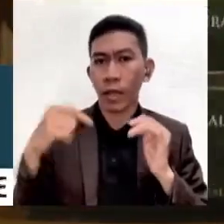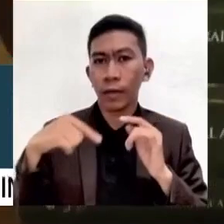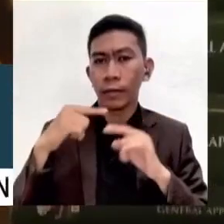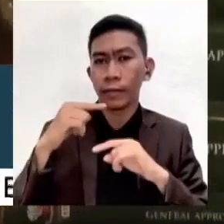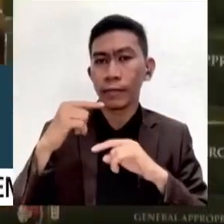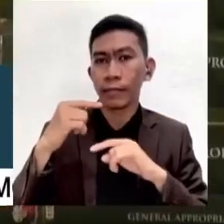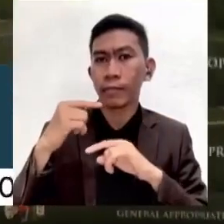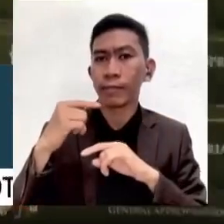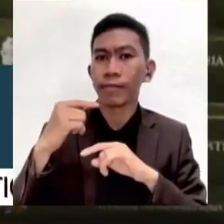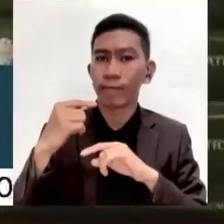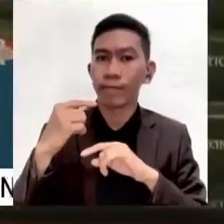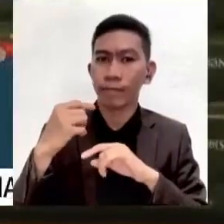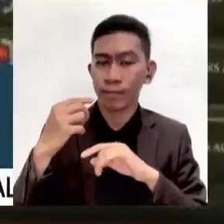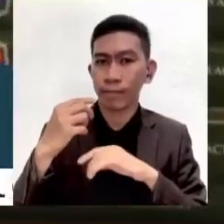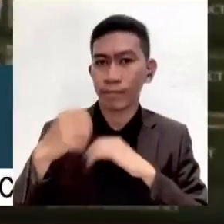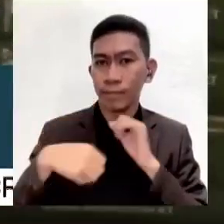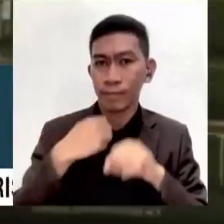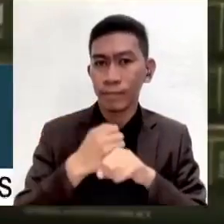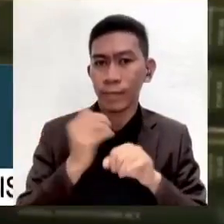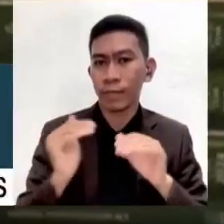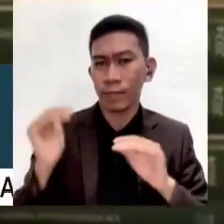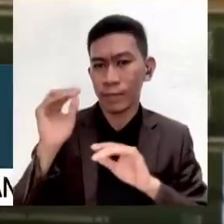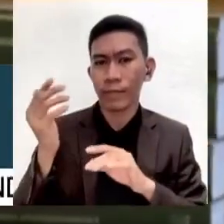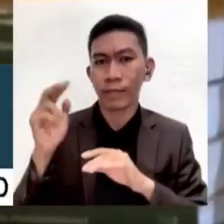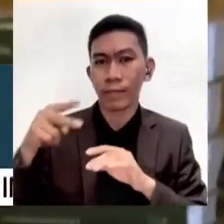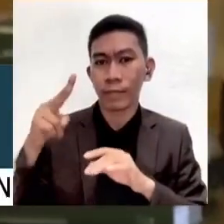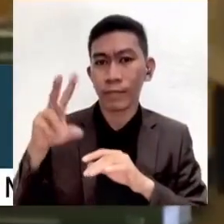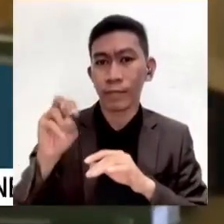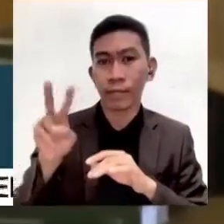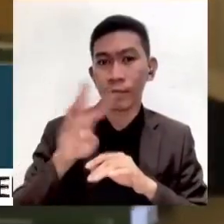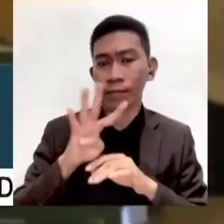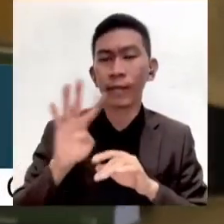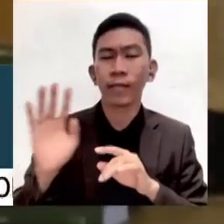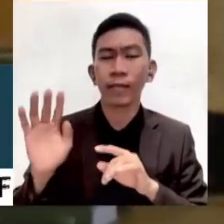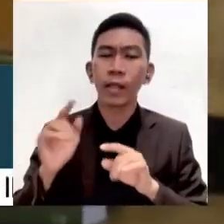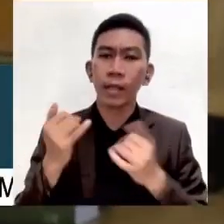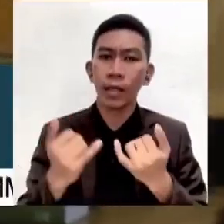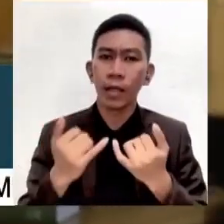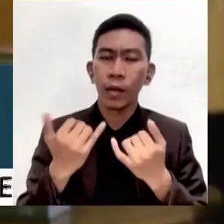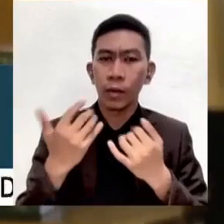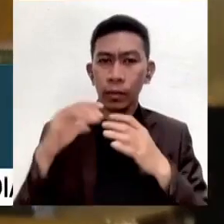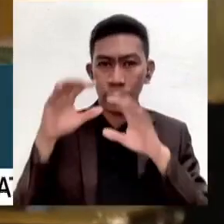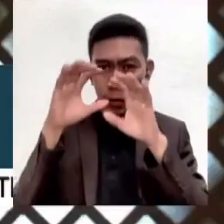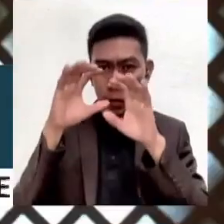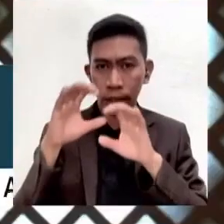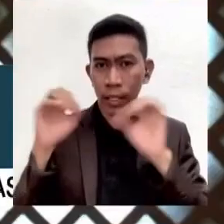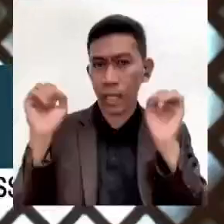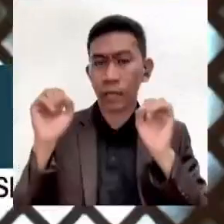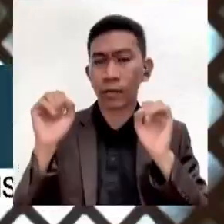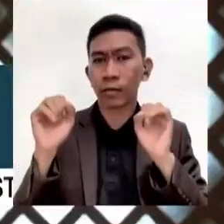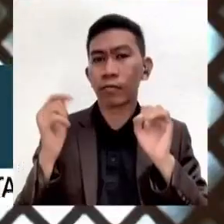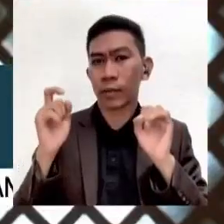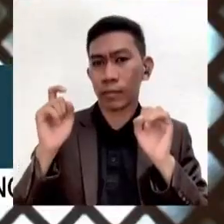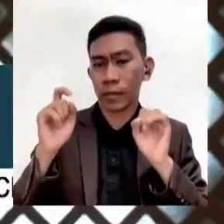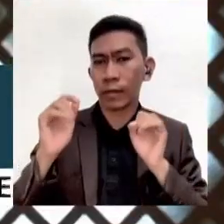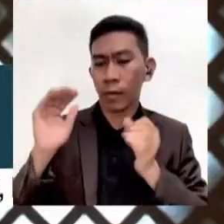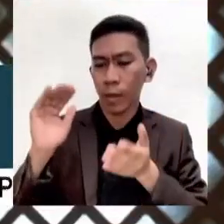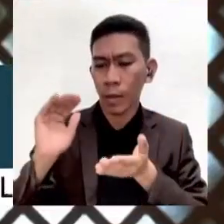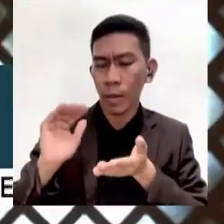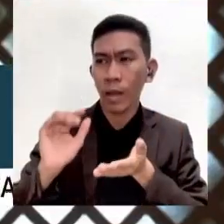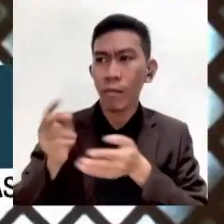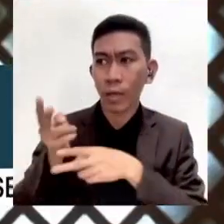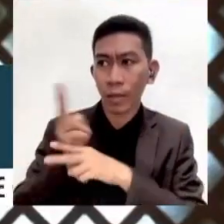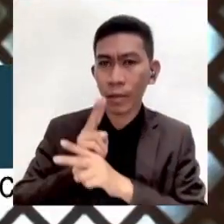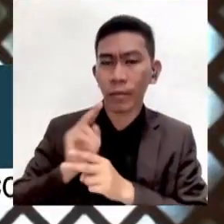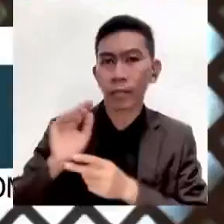says the minimal increase is deliberate, as his administration is trying to reduce the government's borrowings. Like any government, we are curtailed